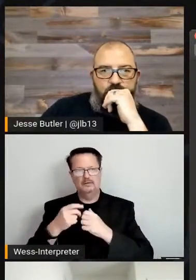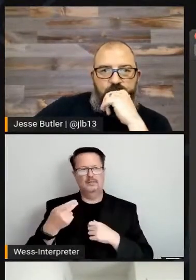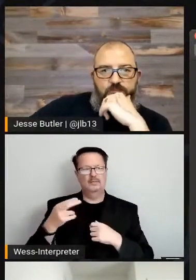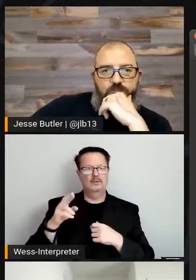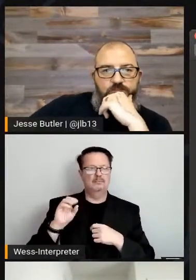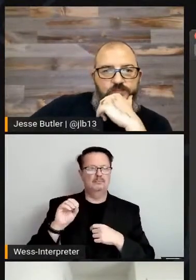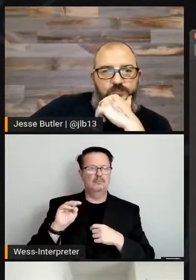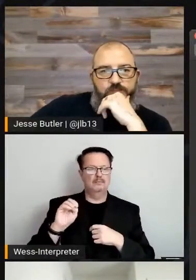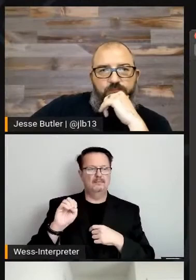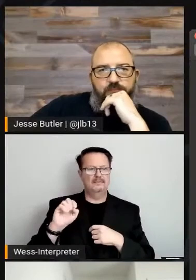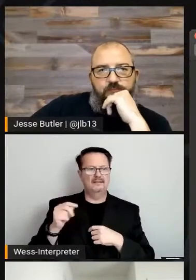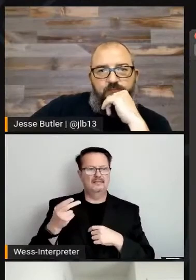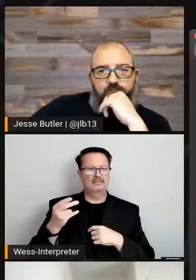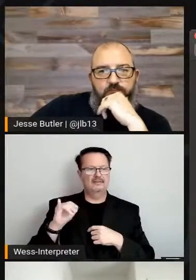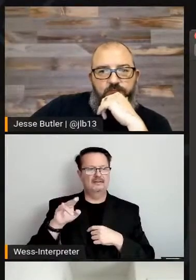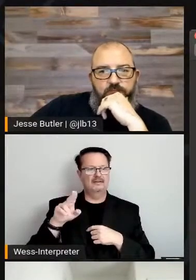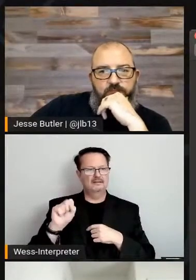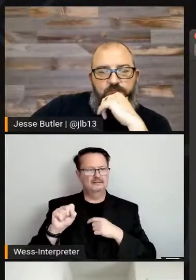metrics,